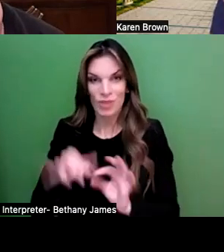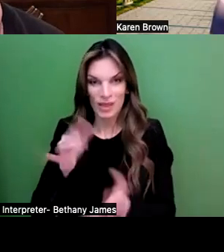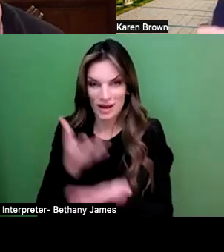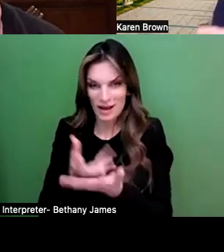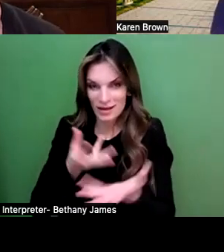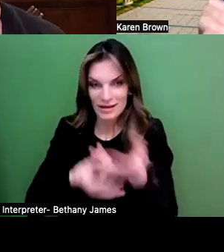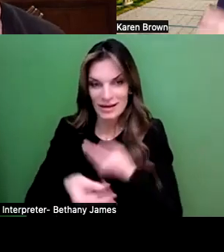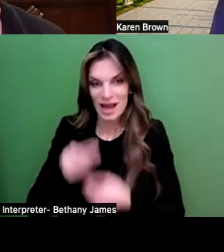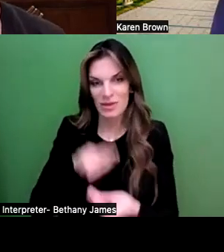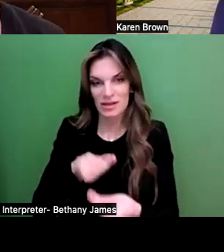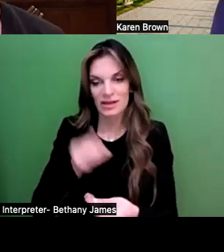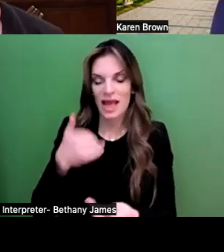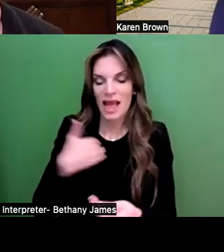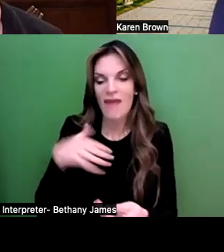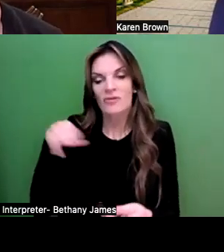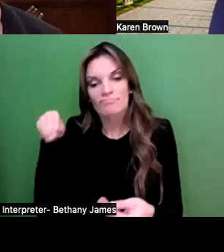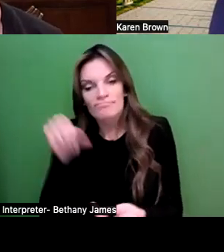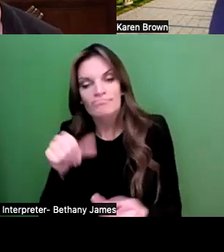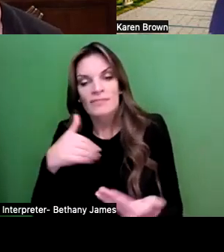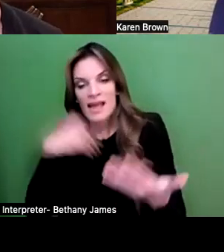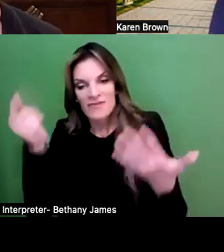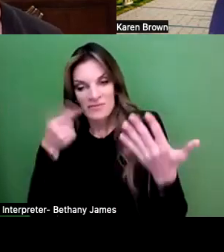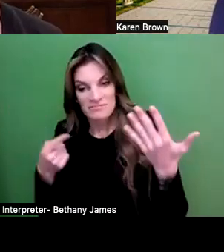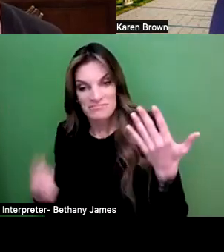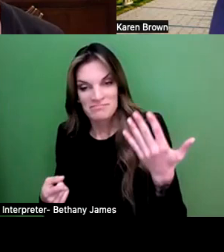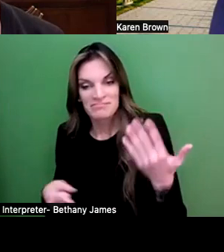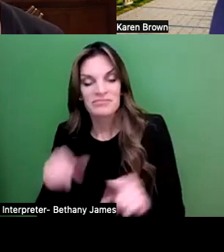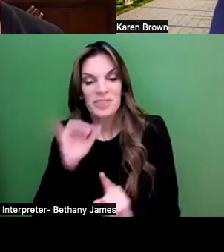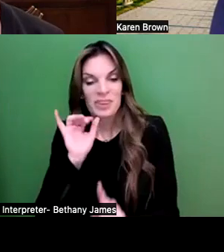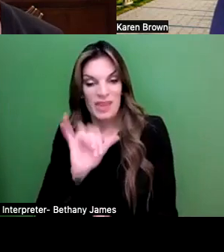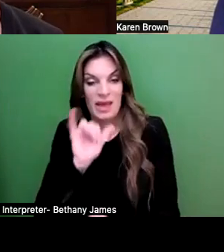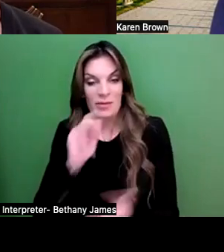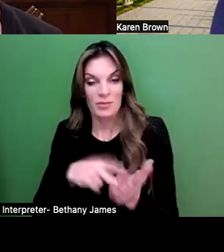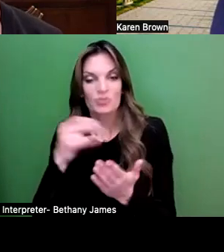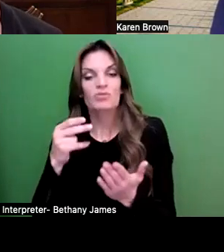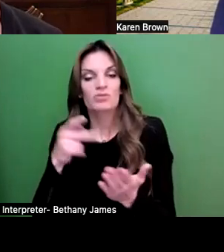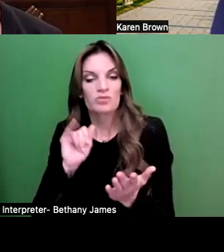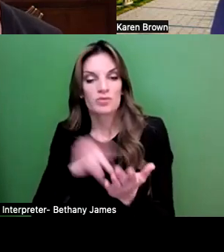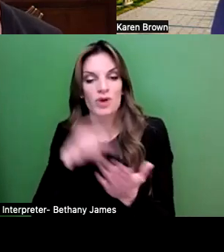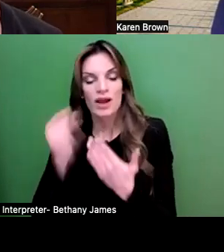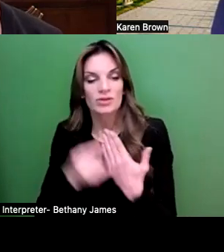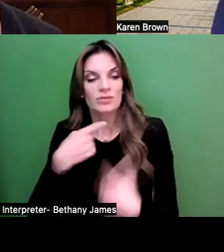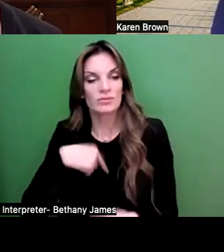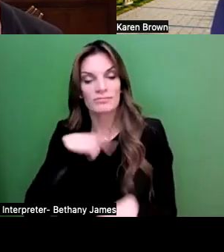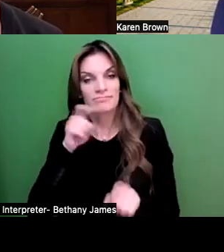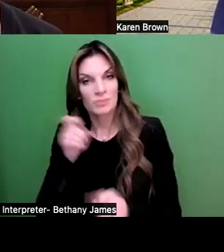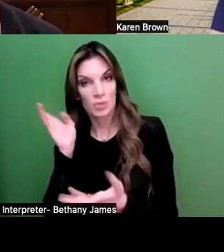gets the subsidies and such. And those are the kinds of projects that we are trying to bring to the